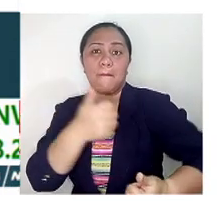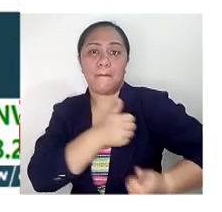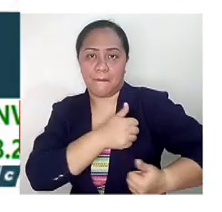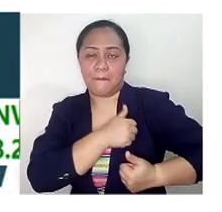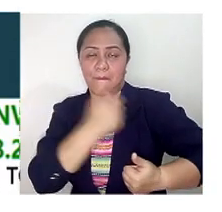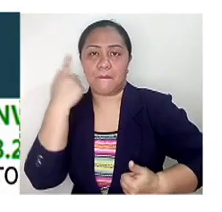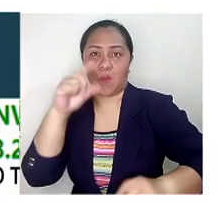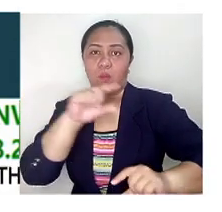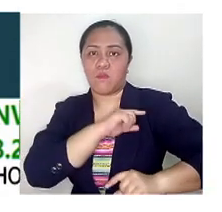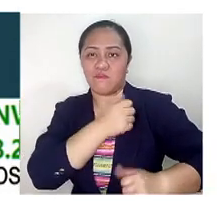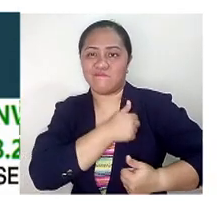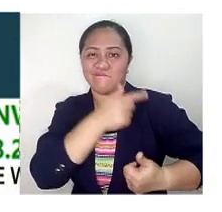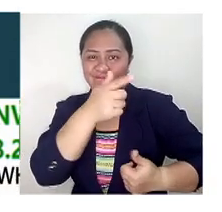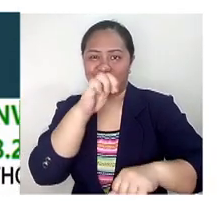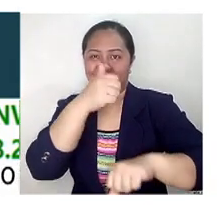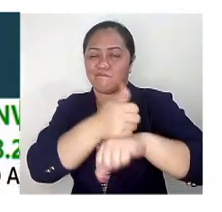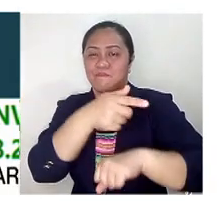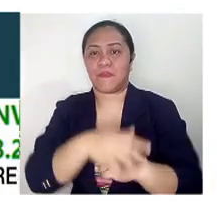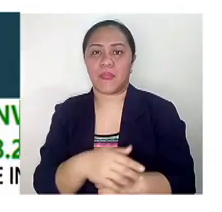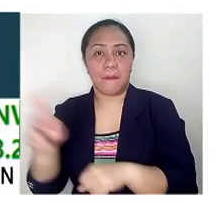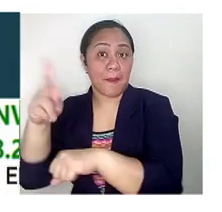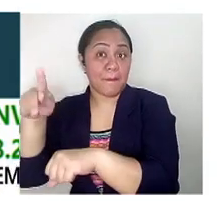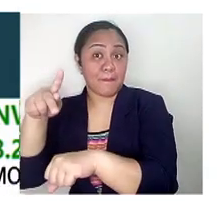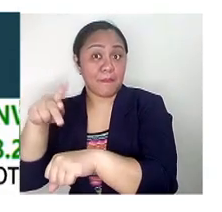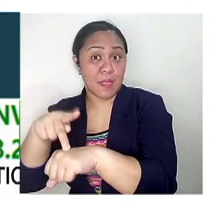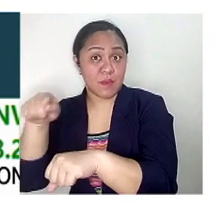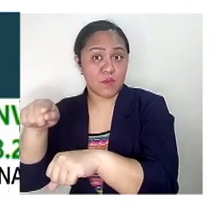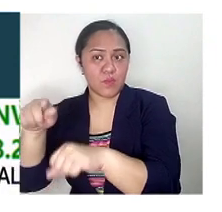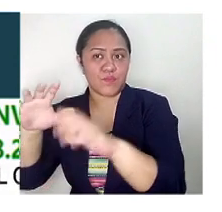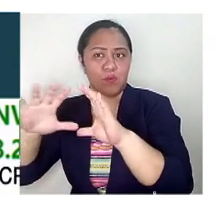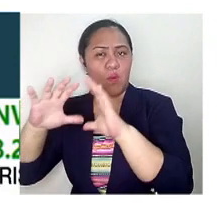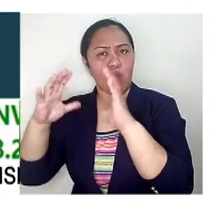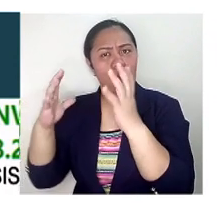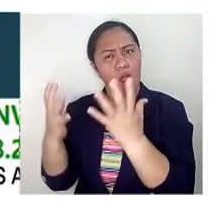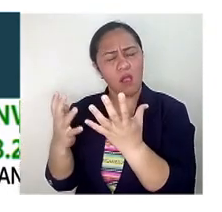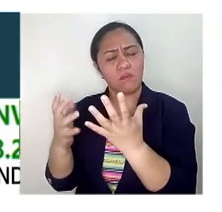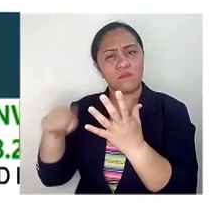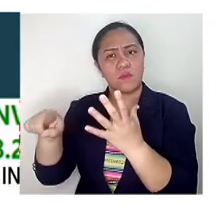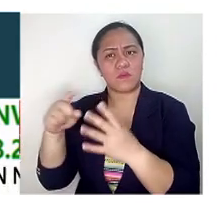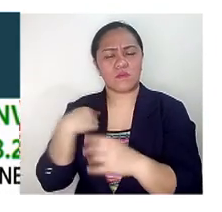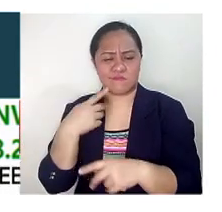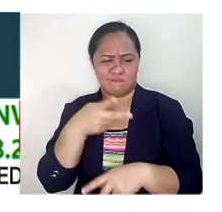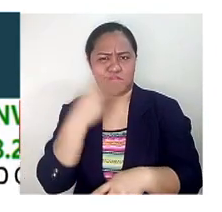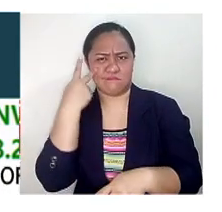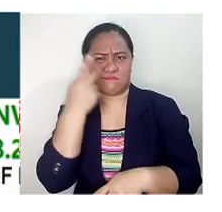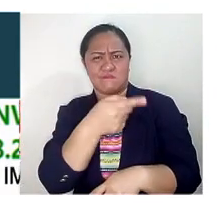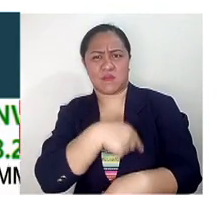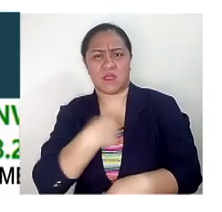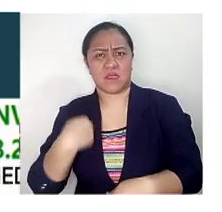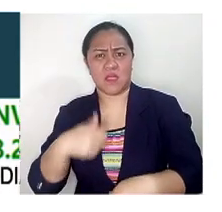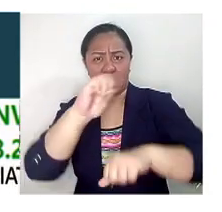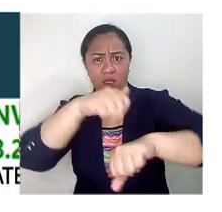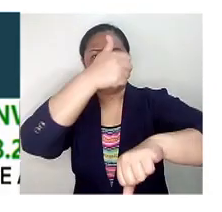should the Philippines and the whole world care about China building their military